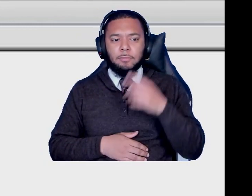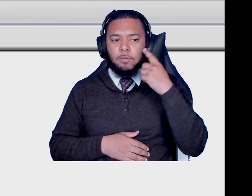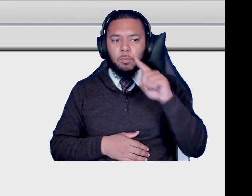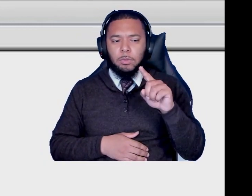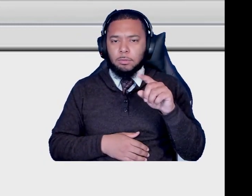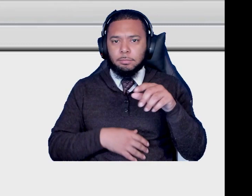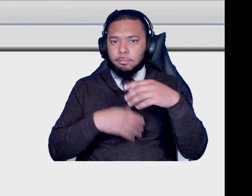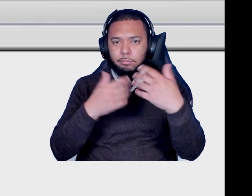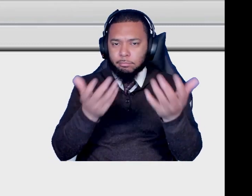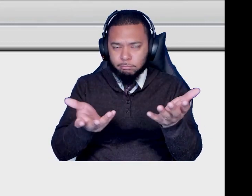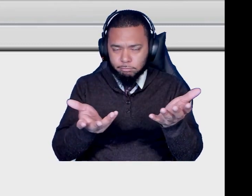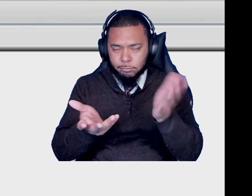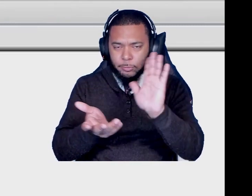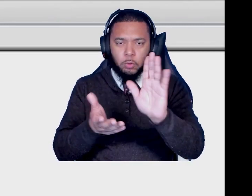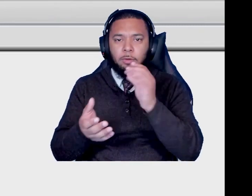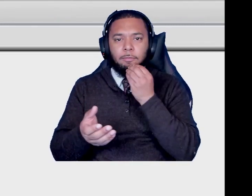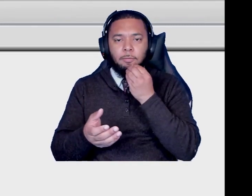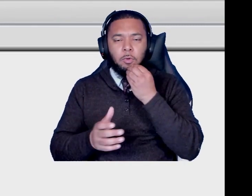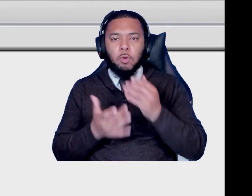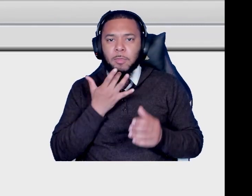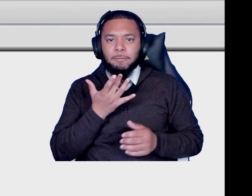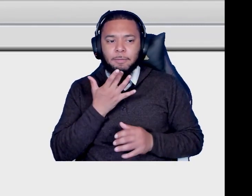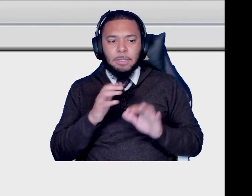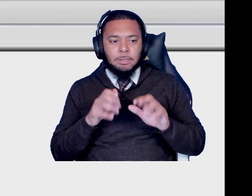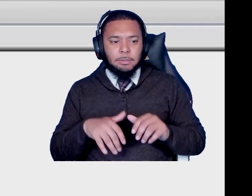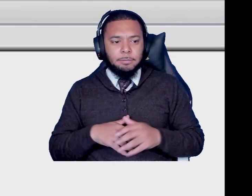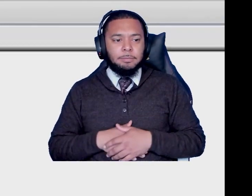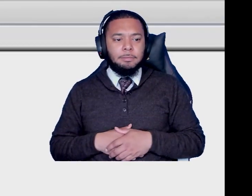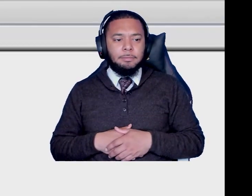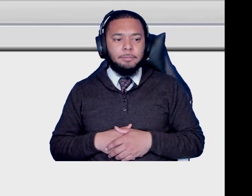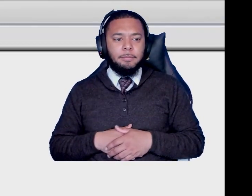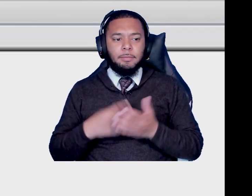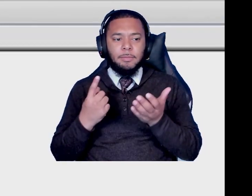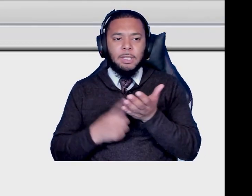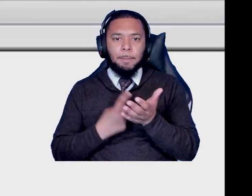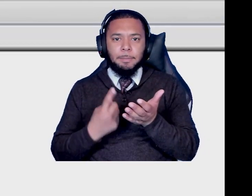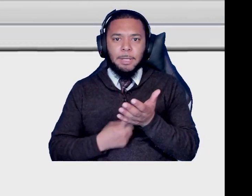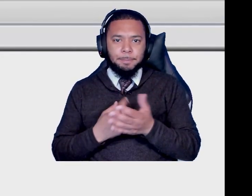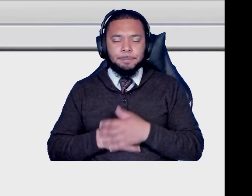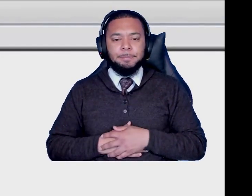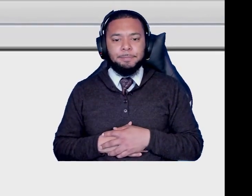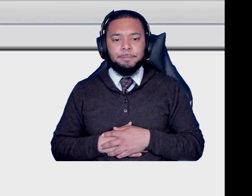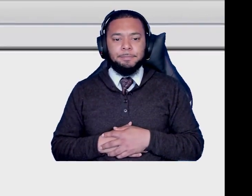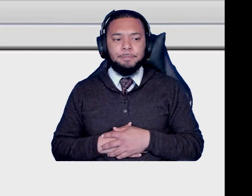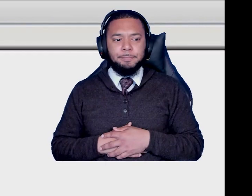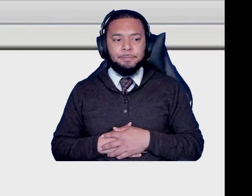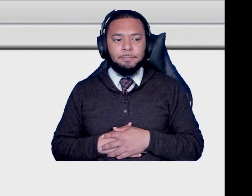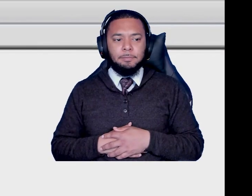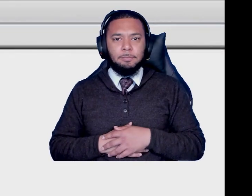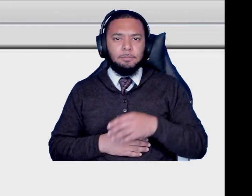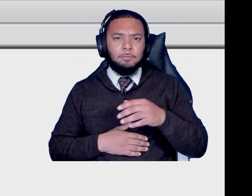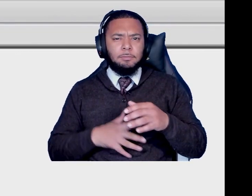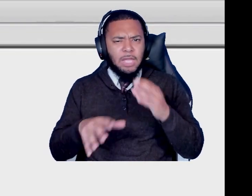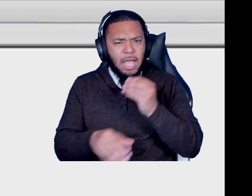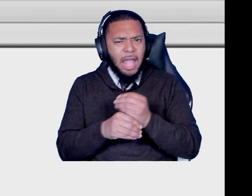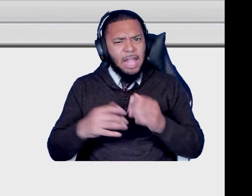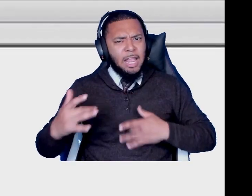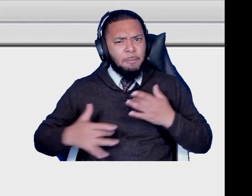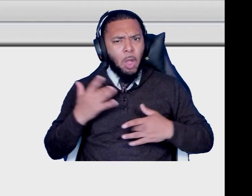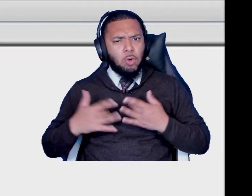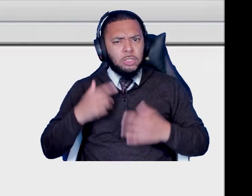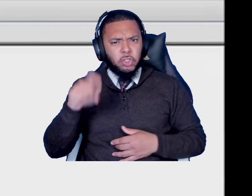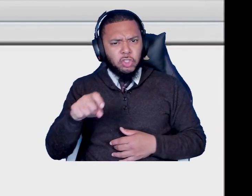out for whatever food is in there sometime. Put a little emotion in there with